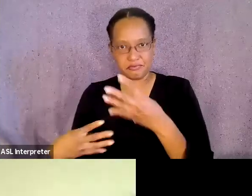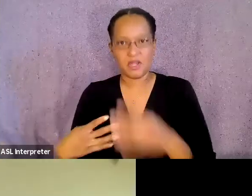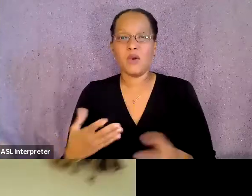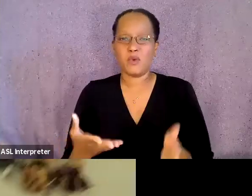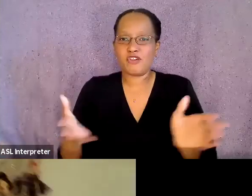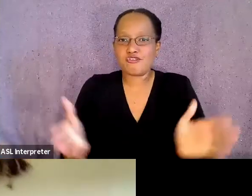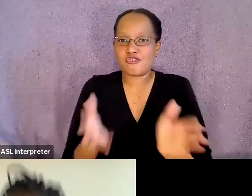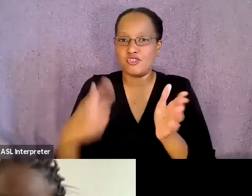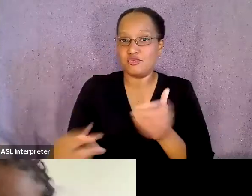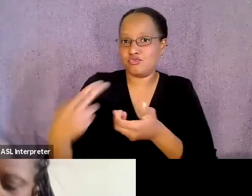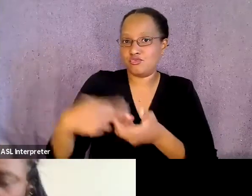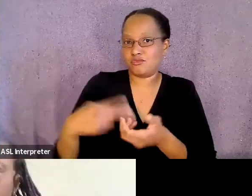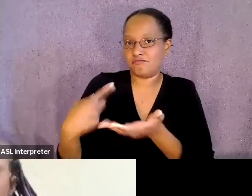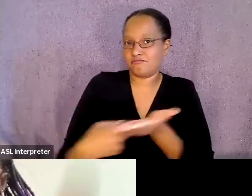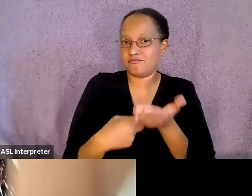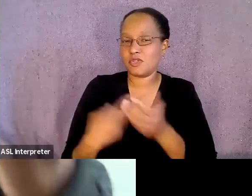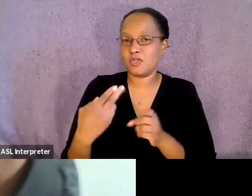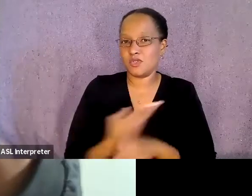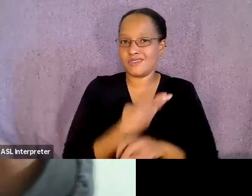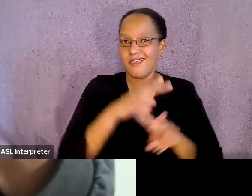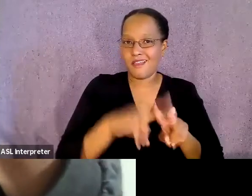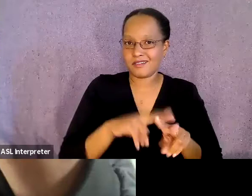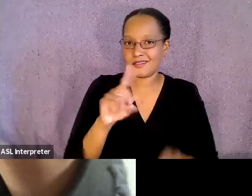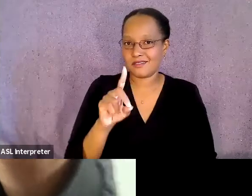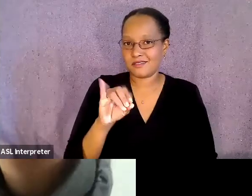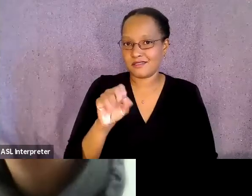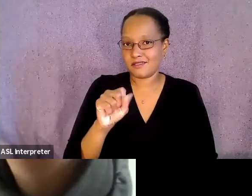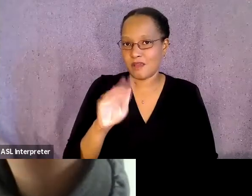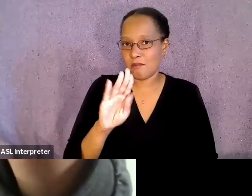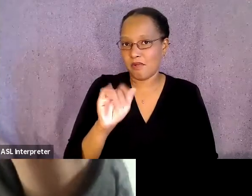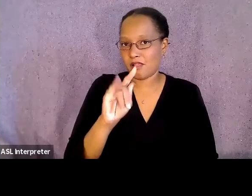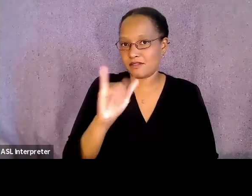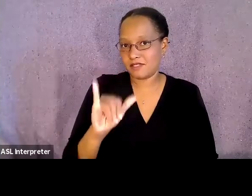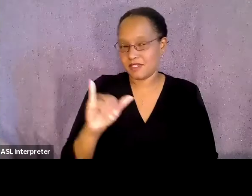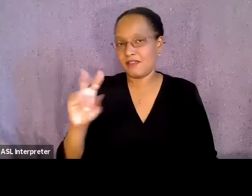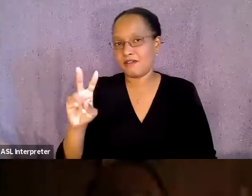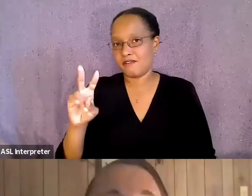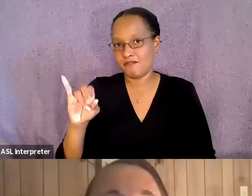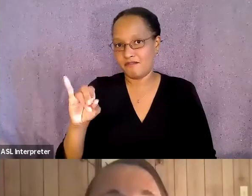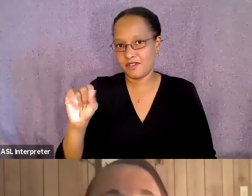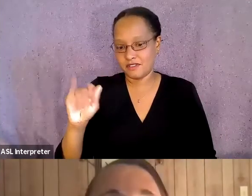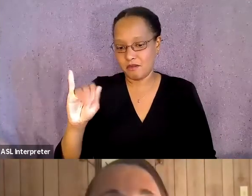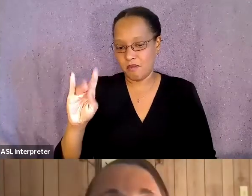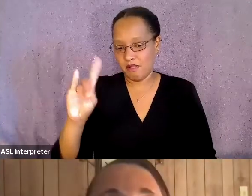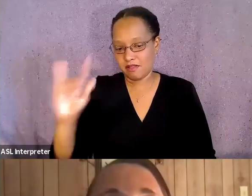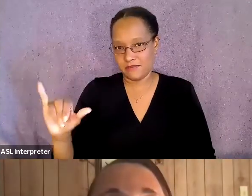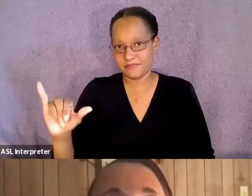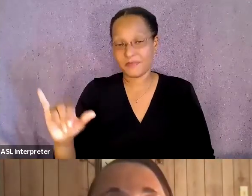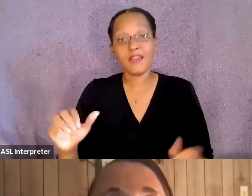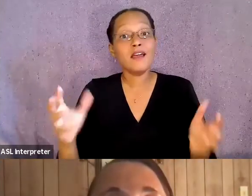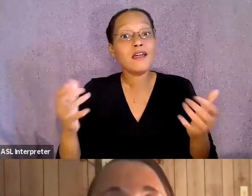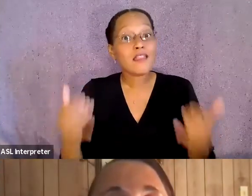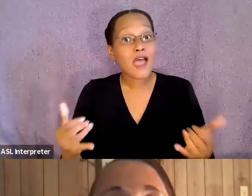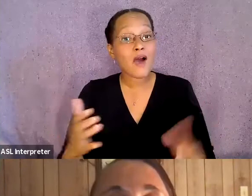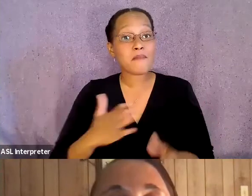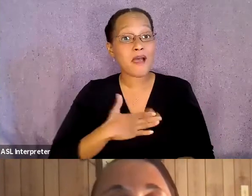DisabilityVisibility. With that, I am very excited to pass it off to Vilissa, our moderator today. Vilissa Thompson, if you